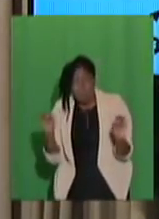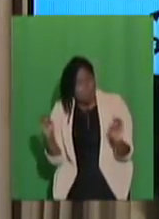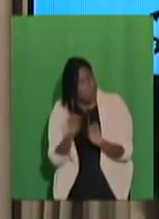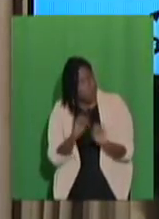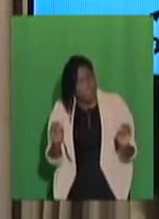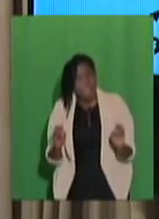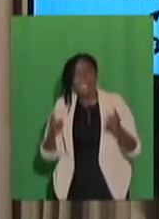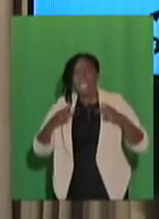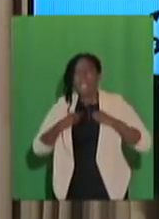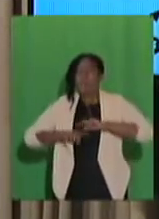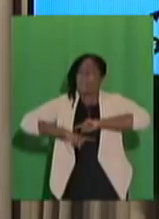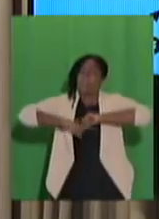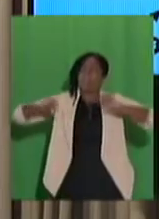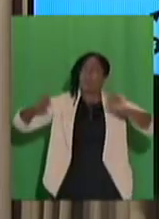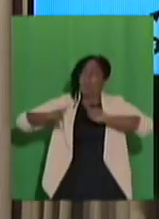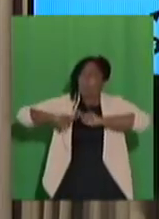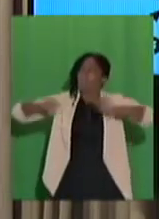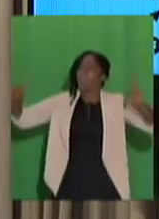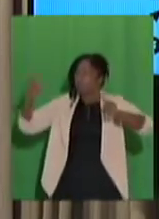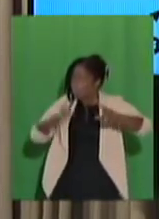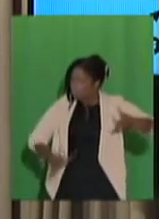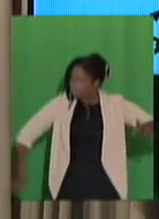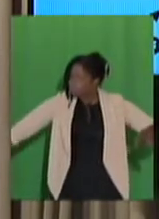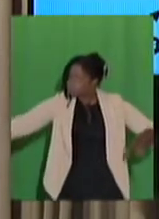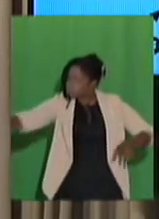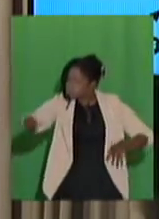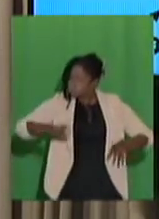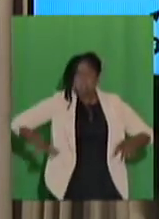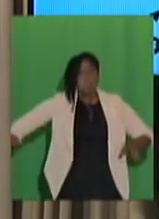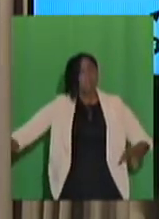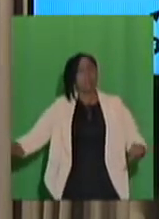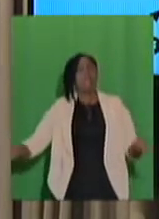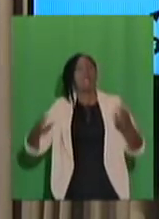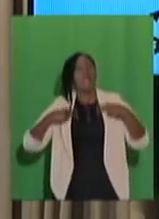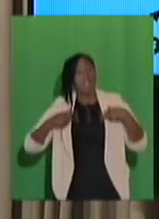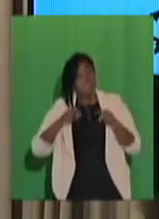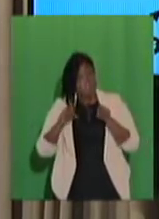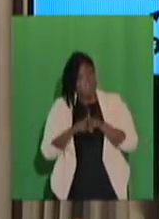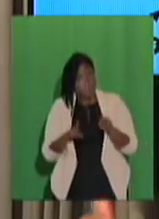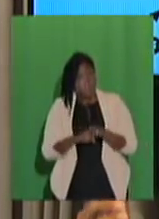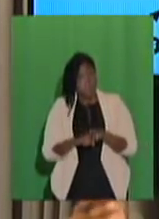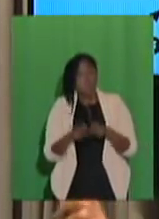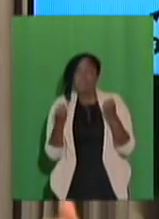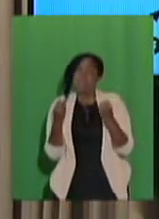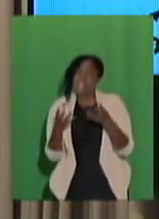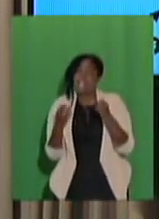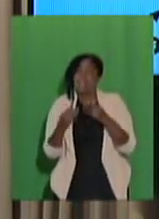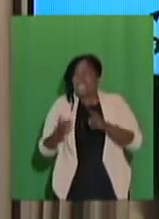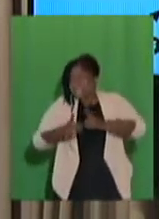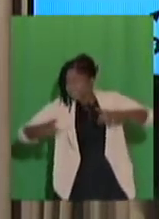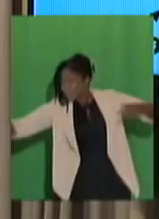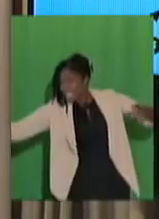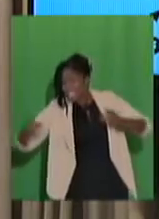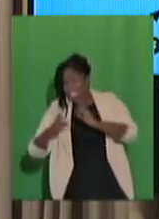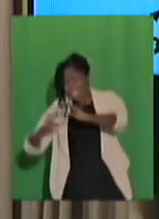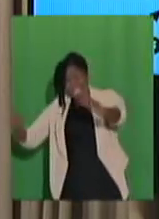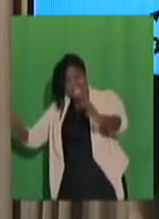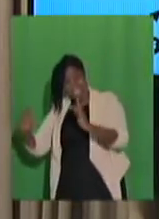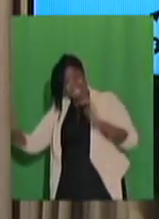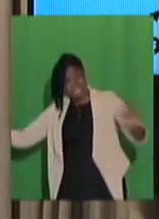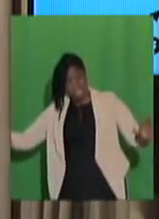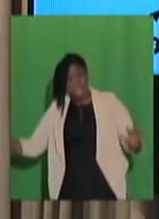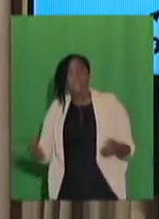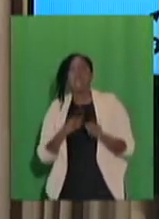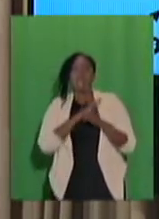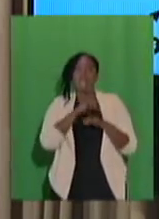acreage to buffer the facility from the community, and the community will be secured.